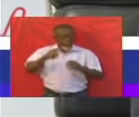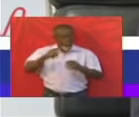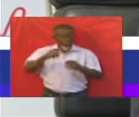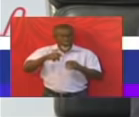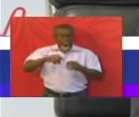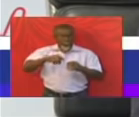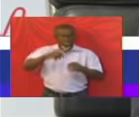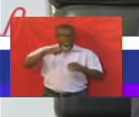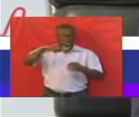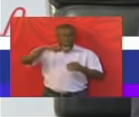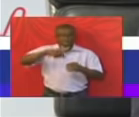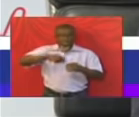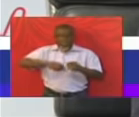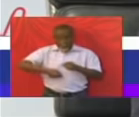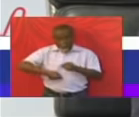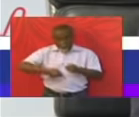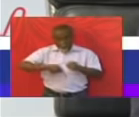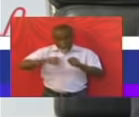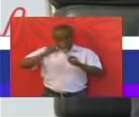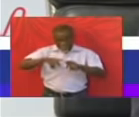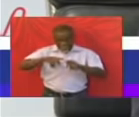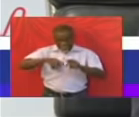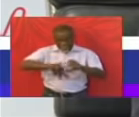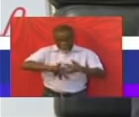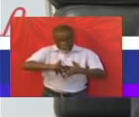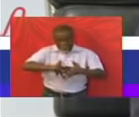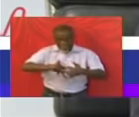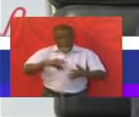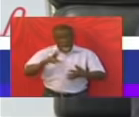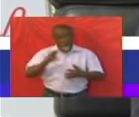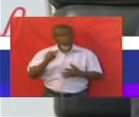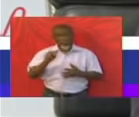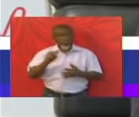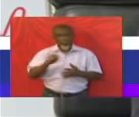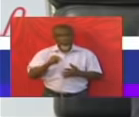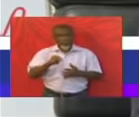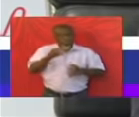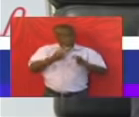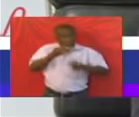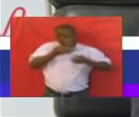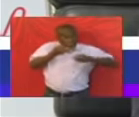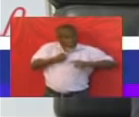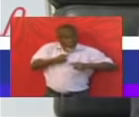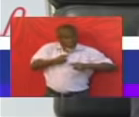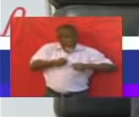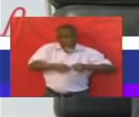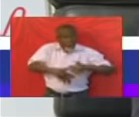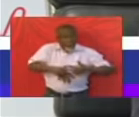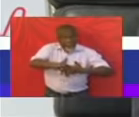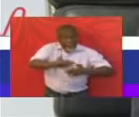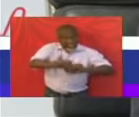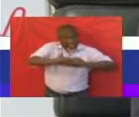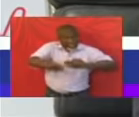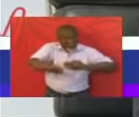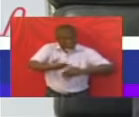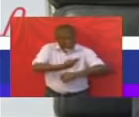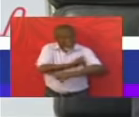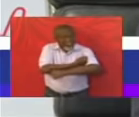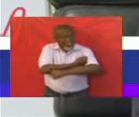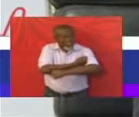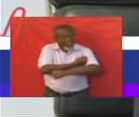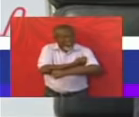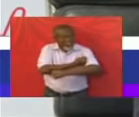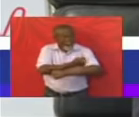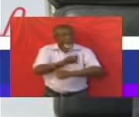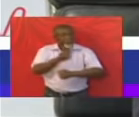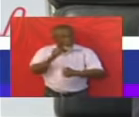out they're pregnant after taking the vaccine, we have enough data to say that it's safe in the